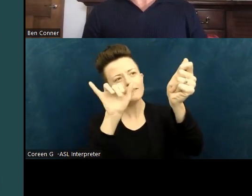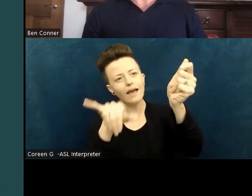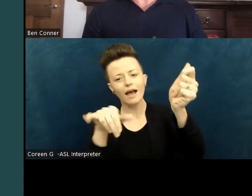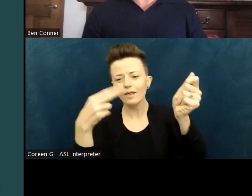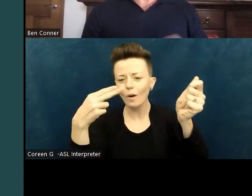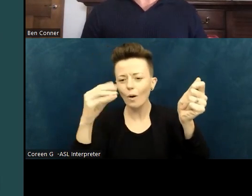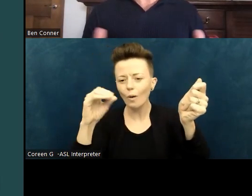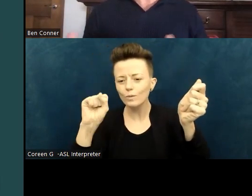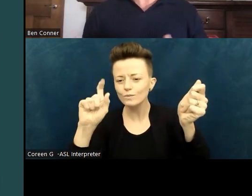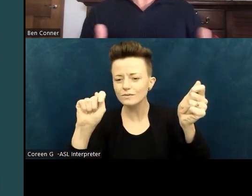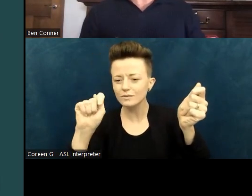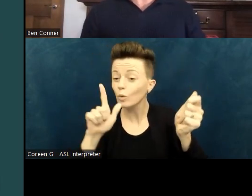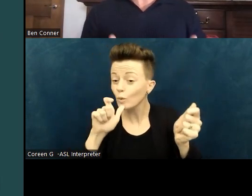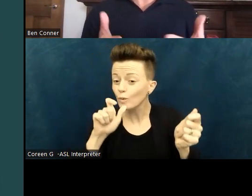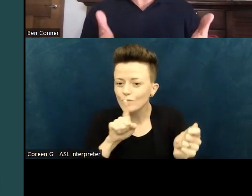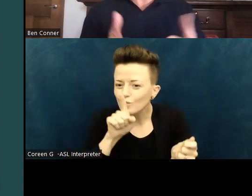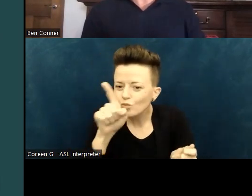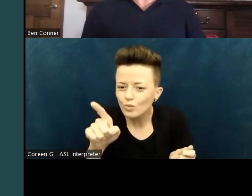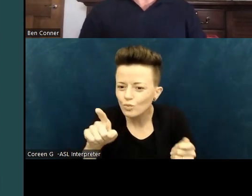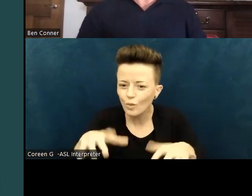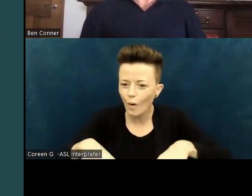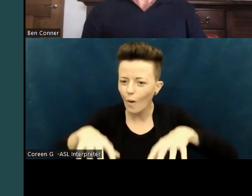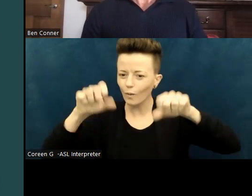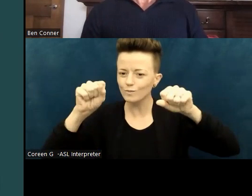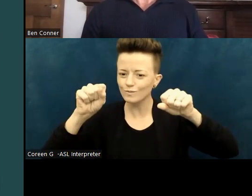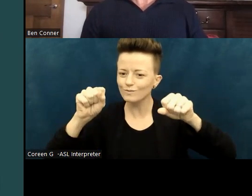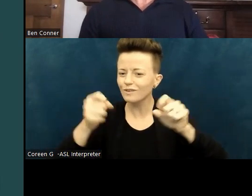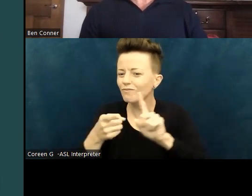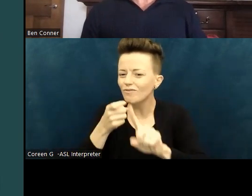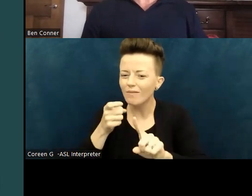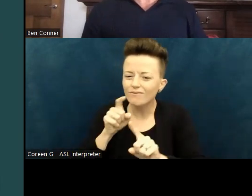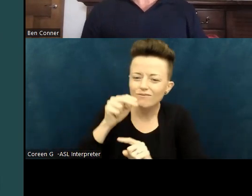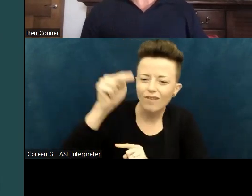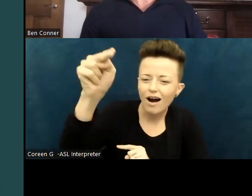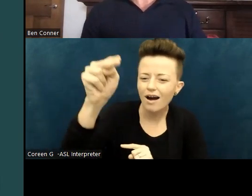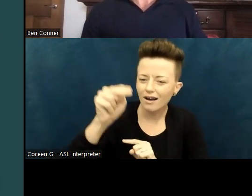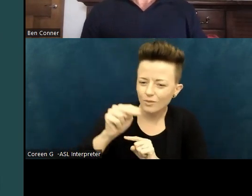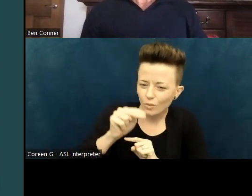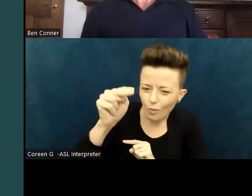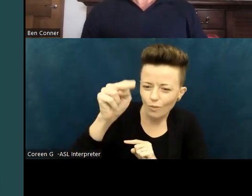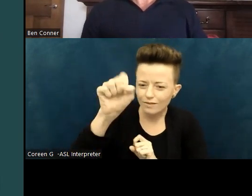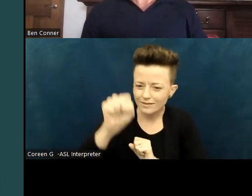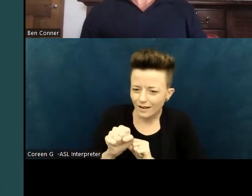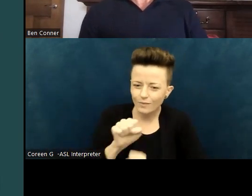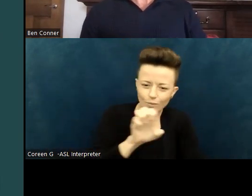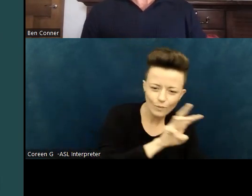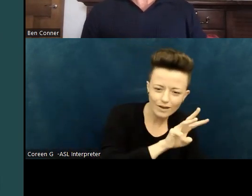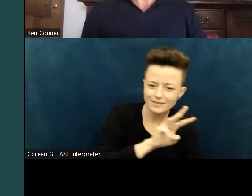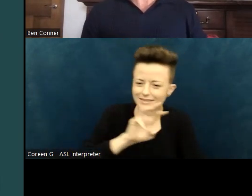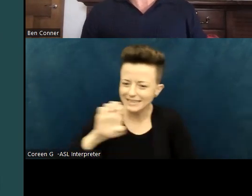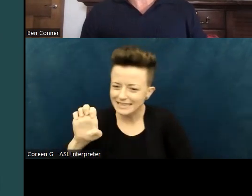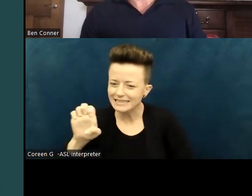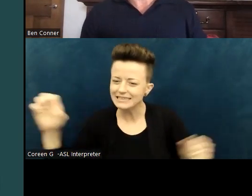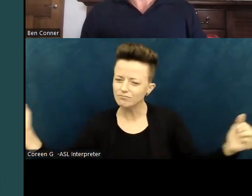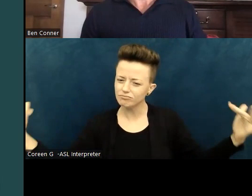Everybody from north, south, east, and west come to the table. And every time we participate in this